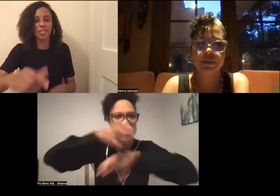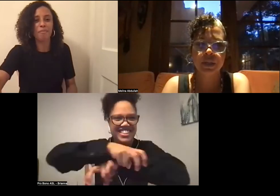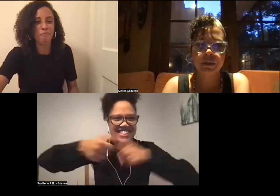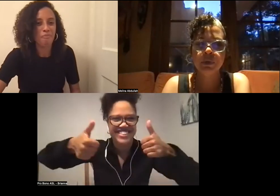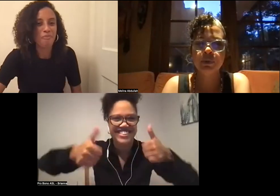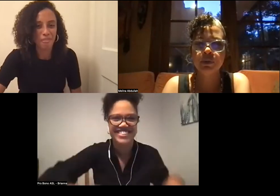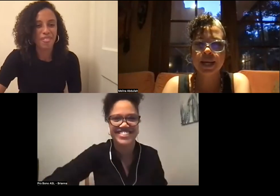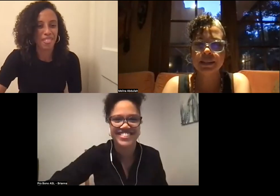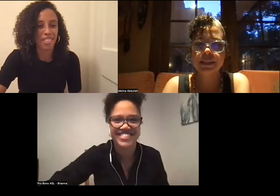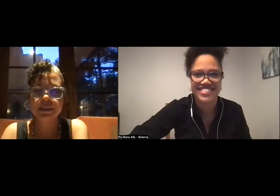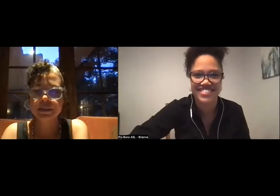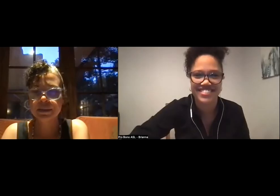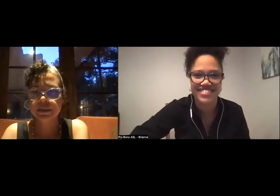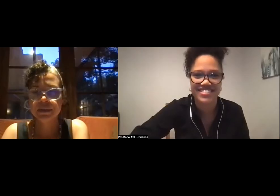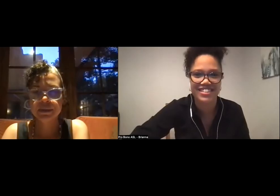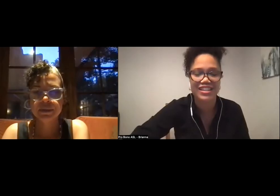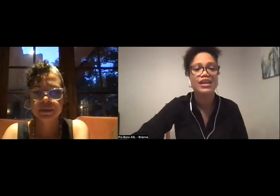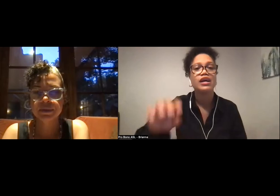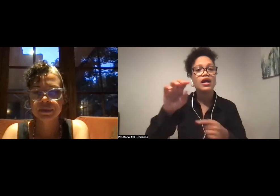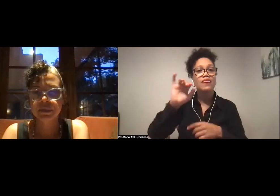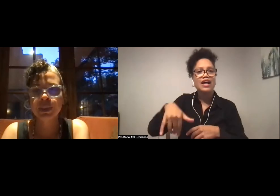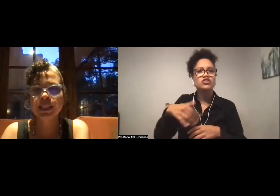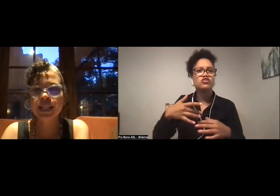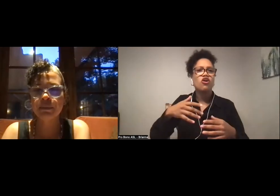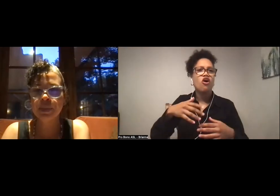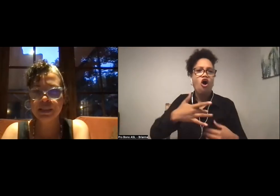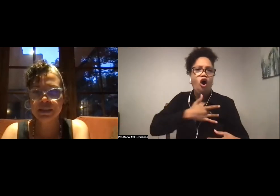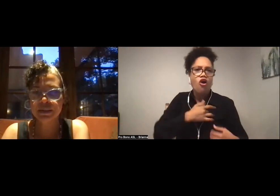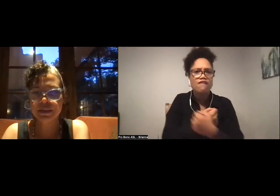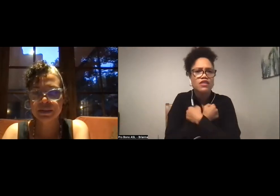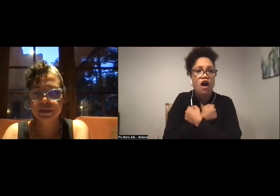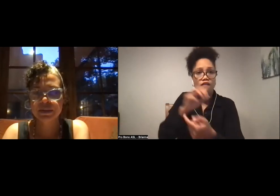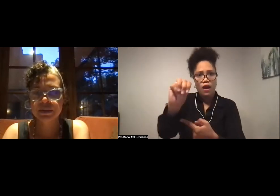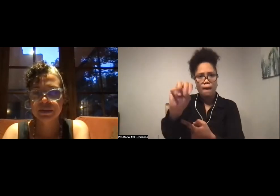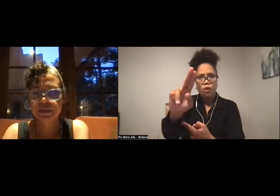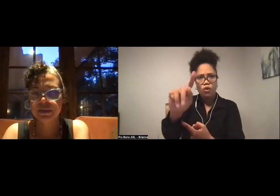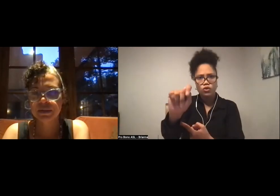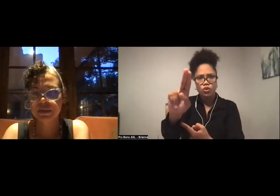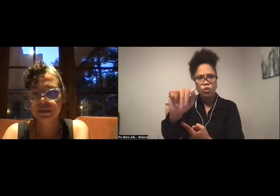love? Mutuality. What does that mean?